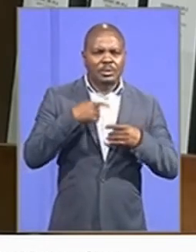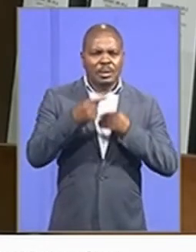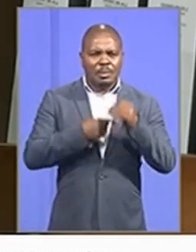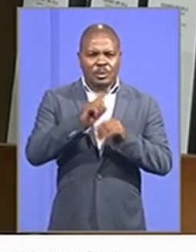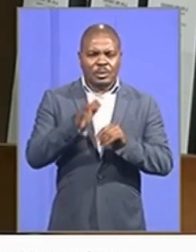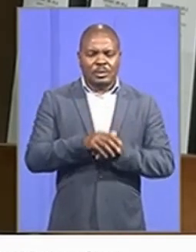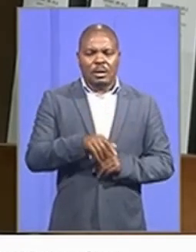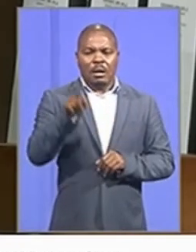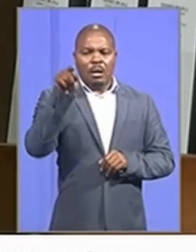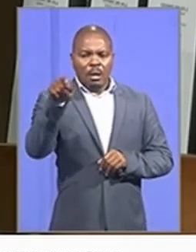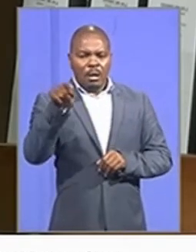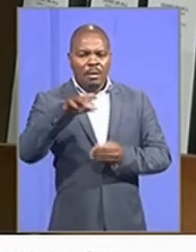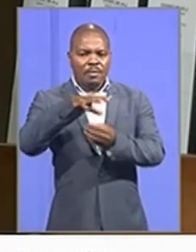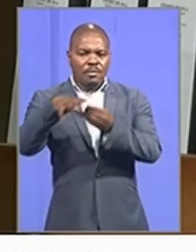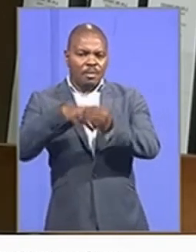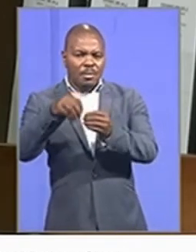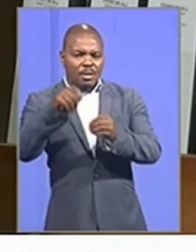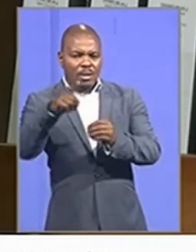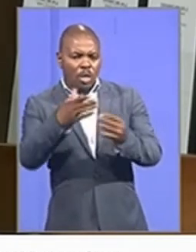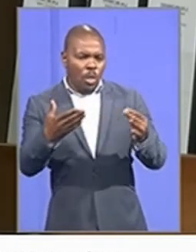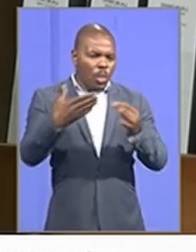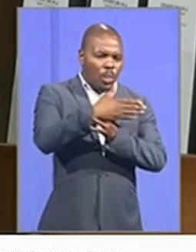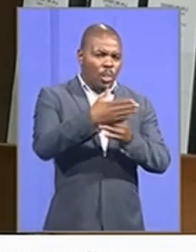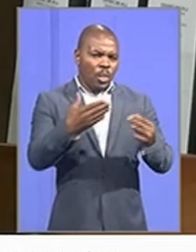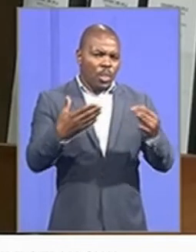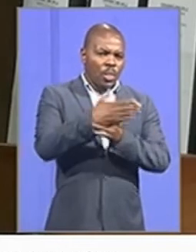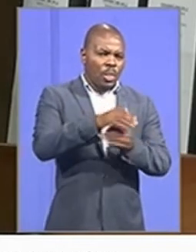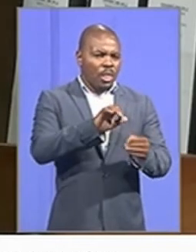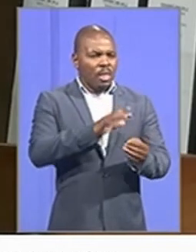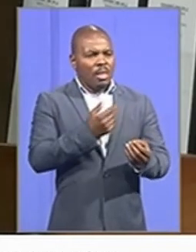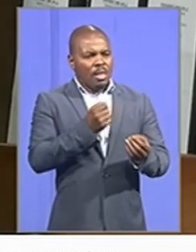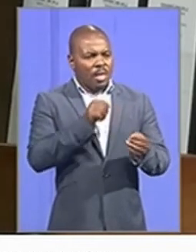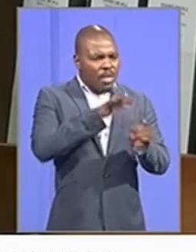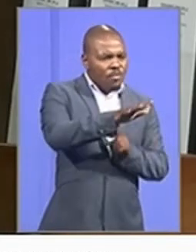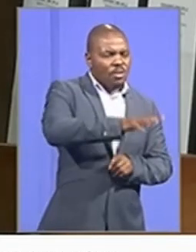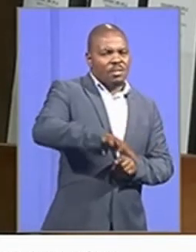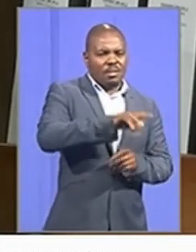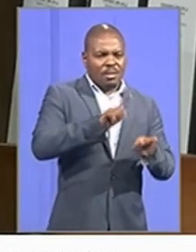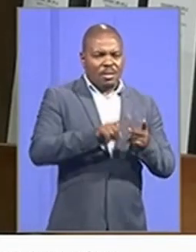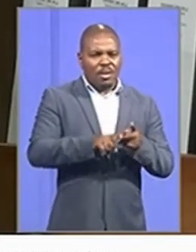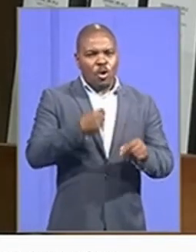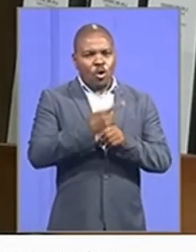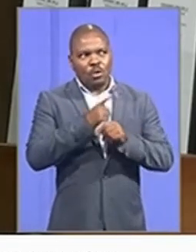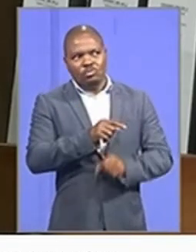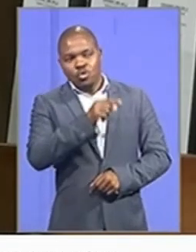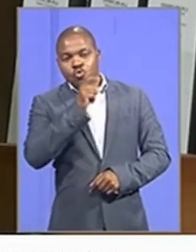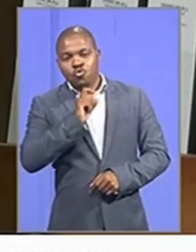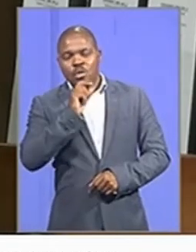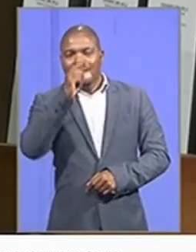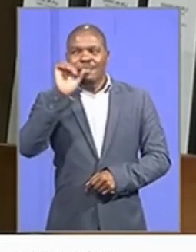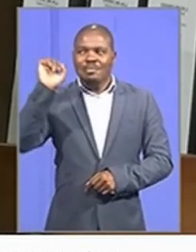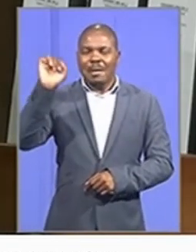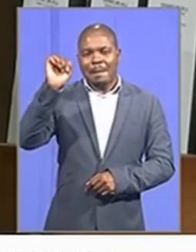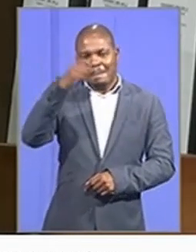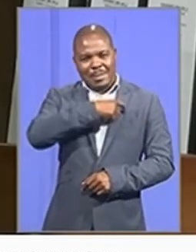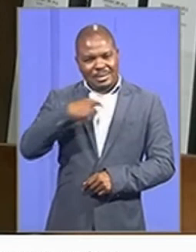pervasive influence of this family, the name dropping, particularly of the president. I think